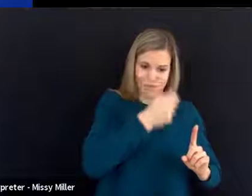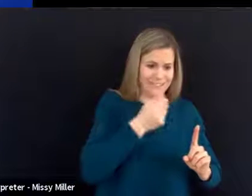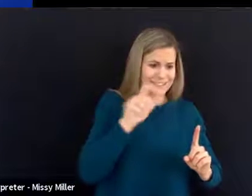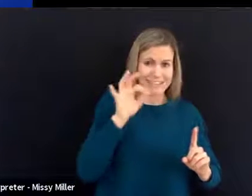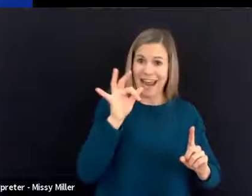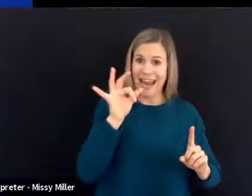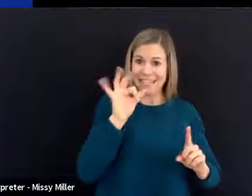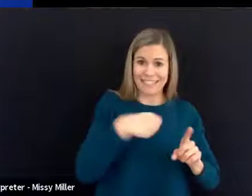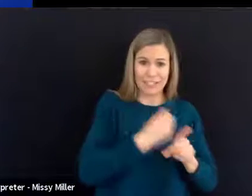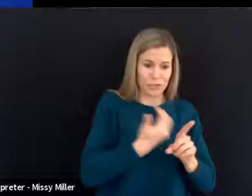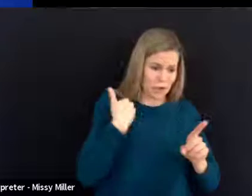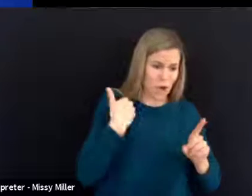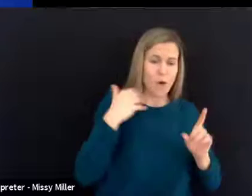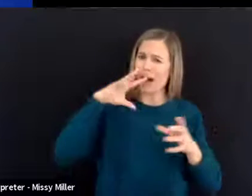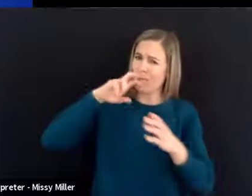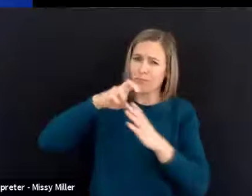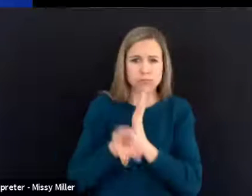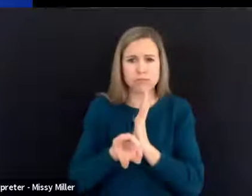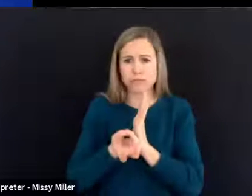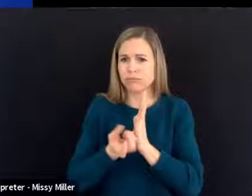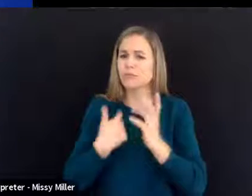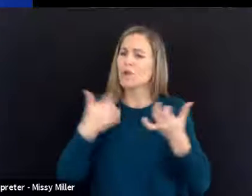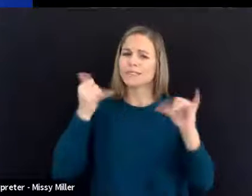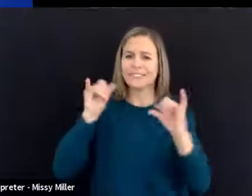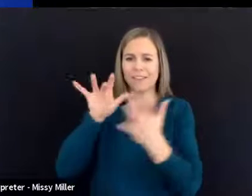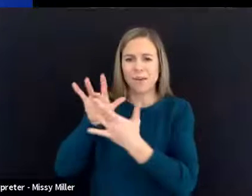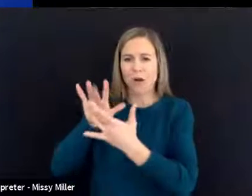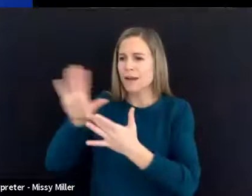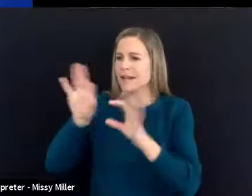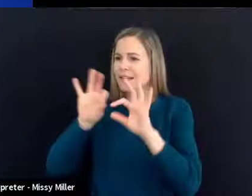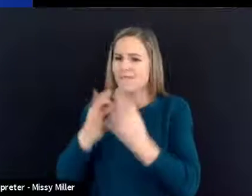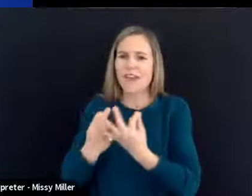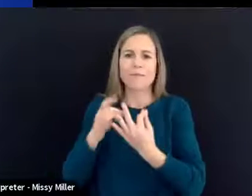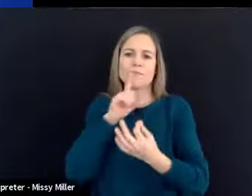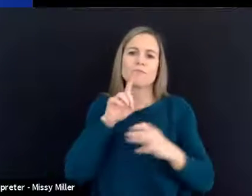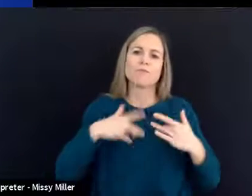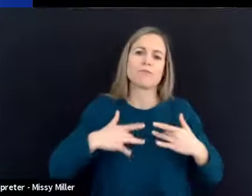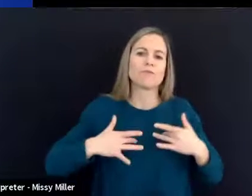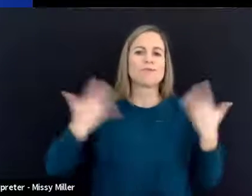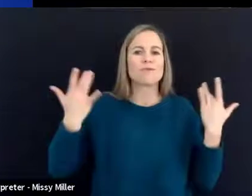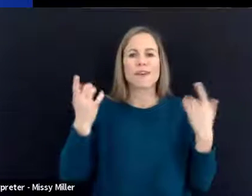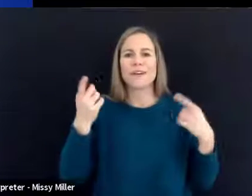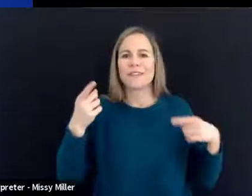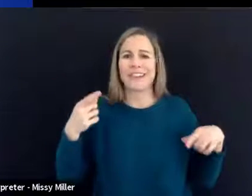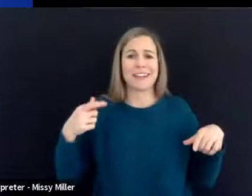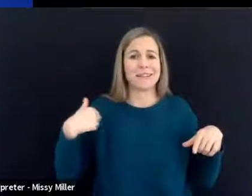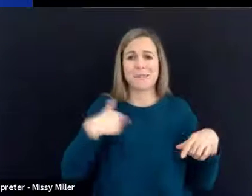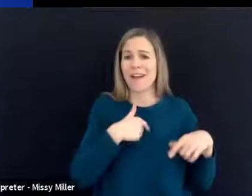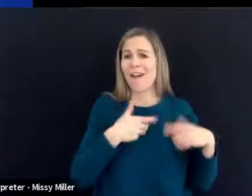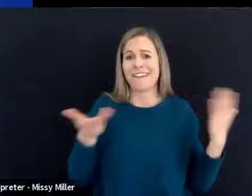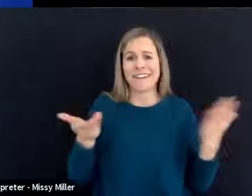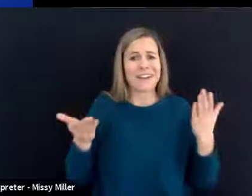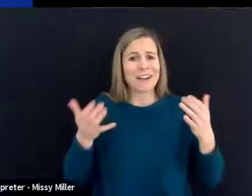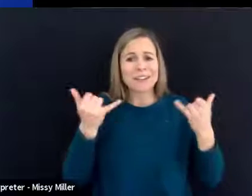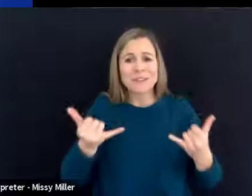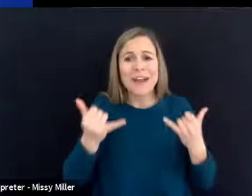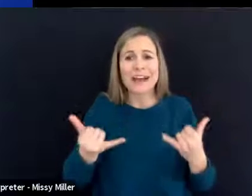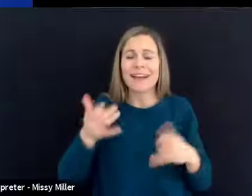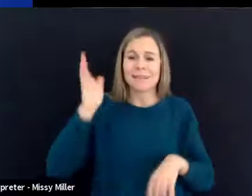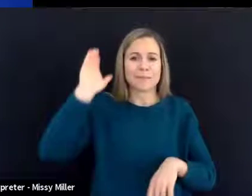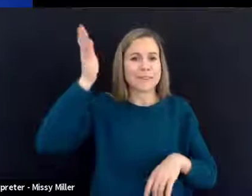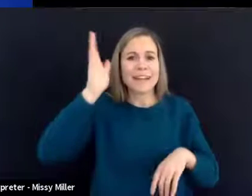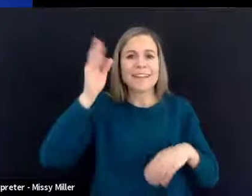stayed in touch with his family. And it's we're just thrilled that you invited this topic and you want to learn more